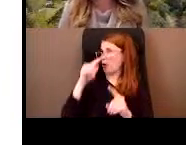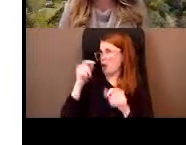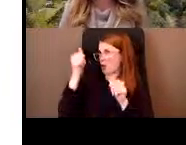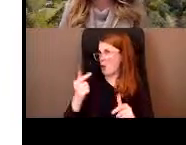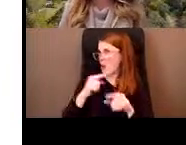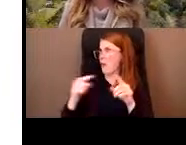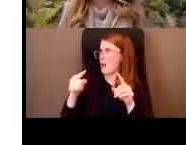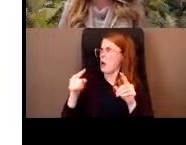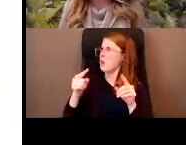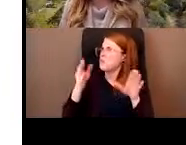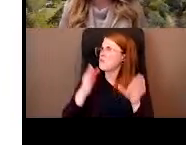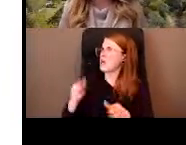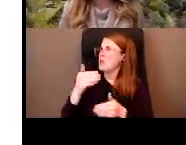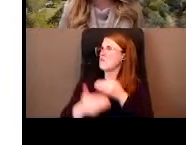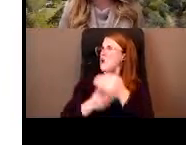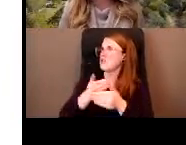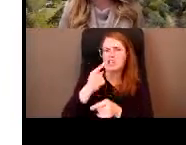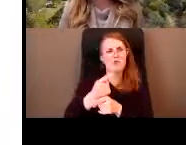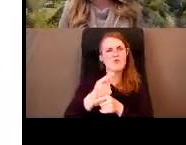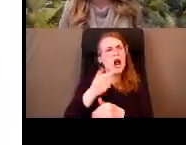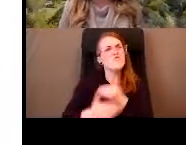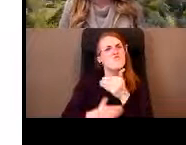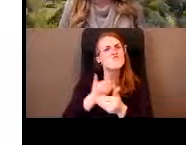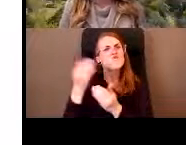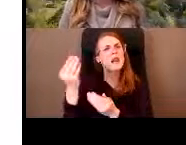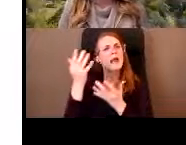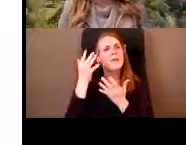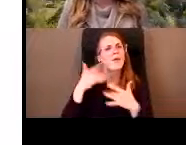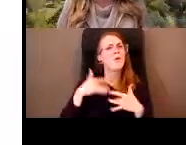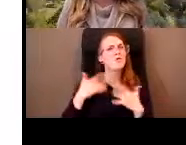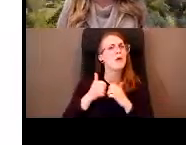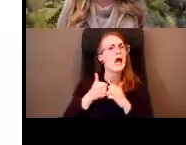right direction. Let us know how we're doing.